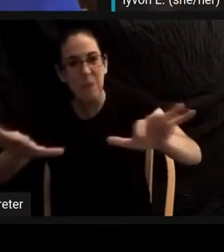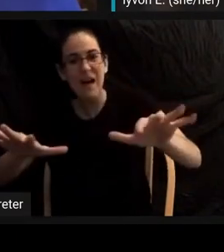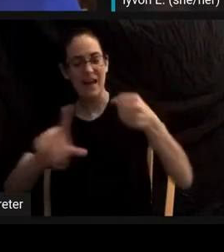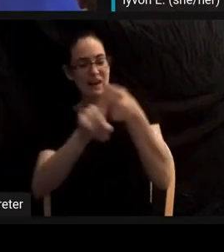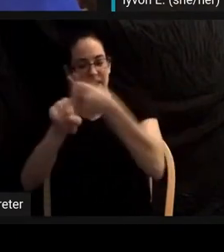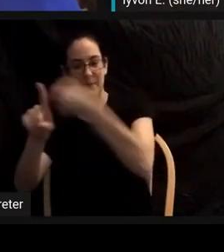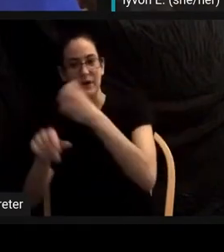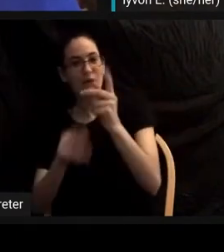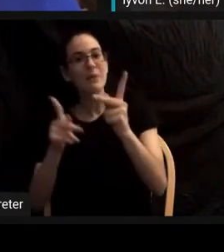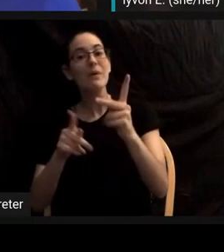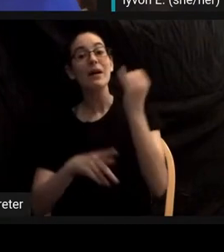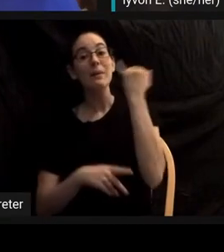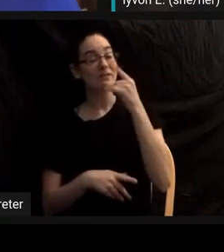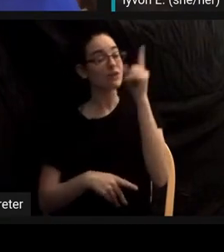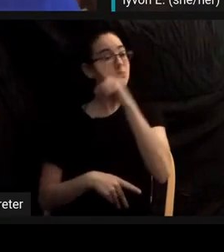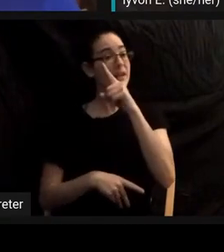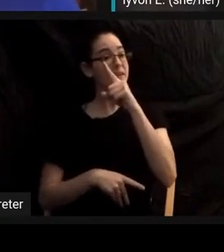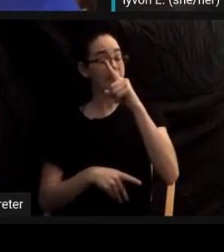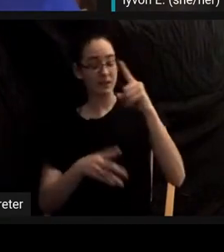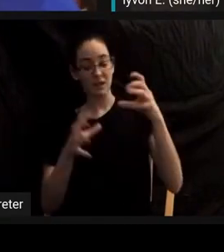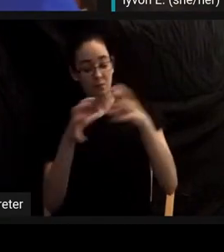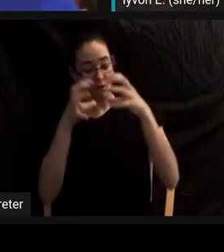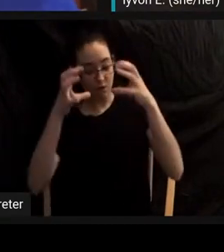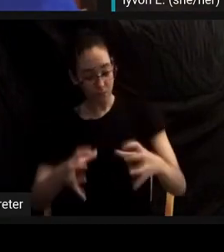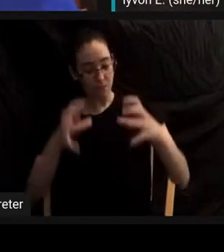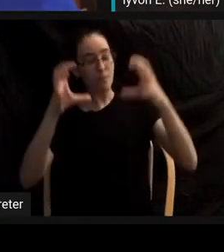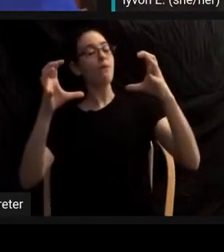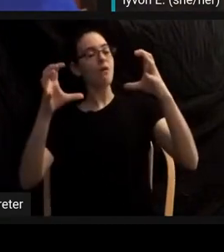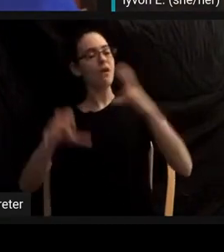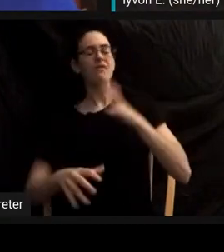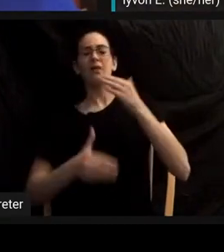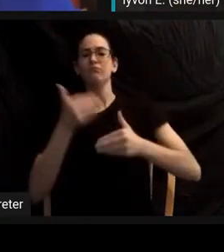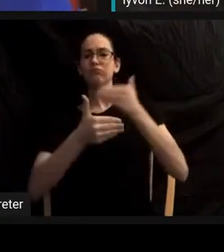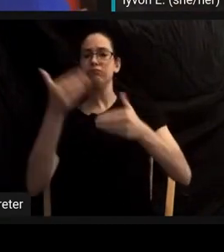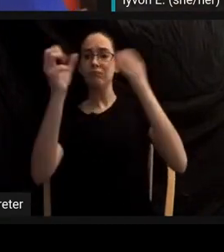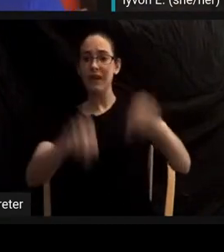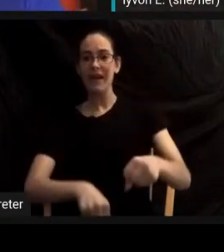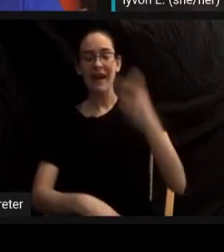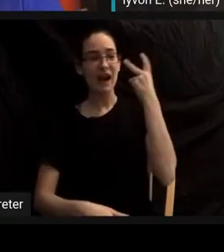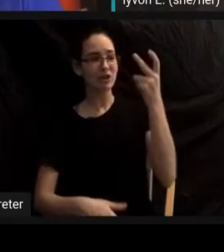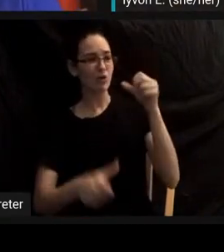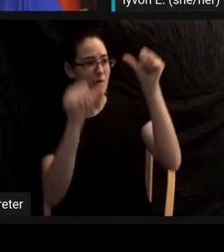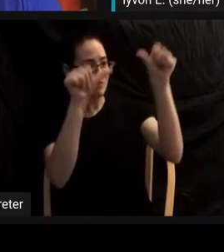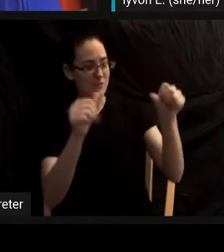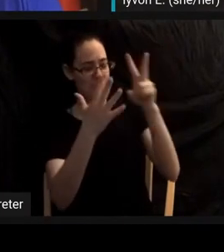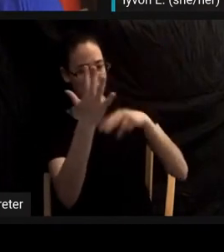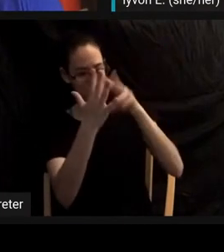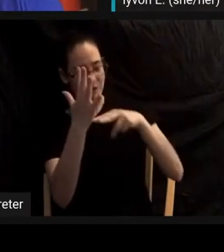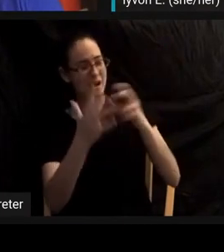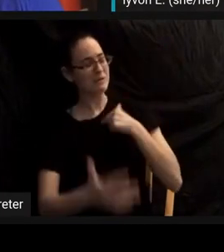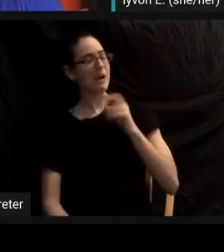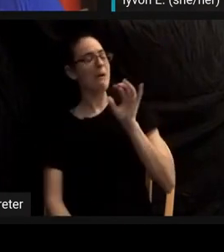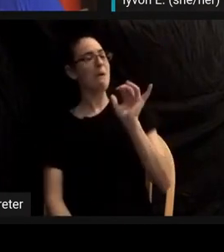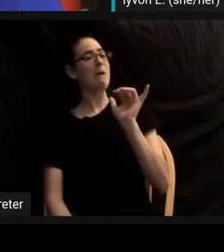are plastic ones that if you drop, they just bounce back up. Like they're good. I saw that and I was like, wow.